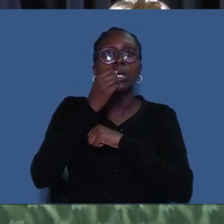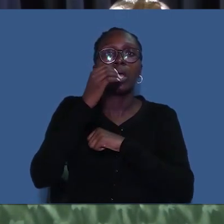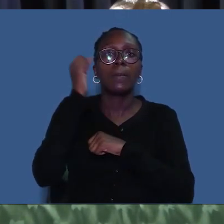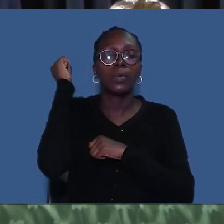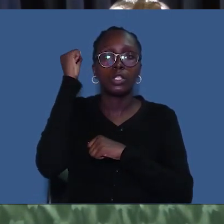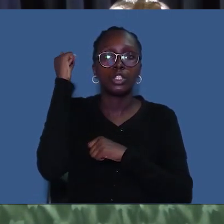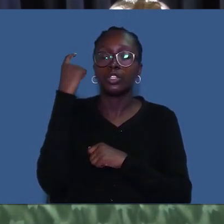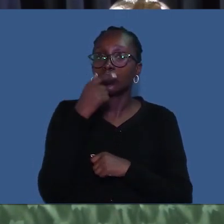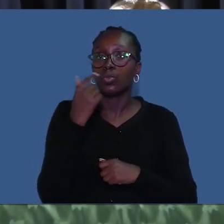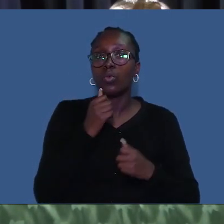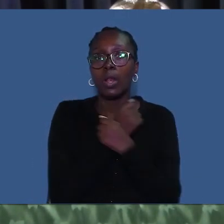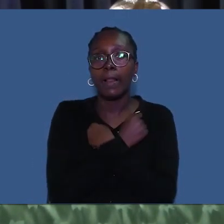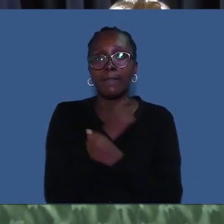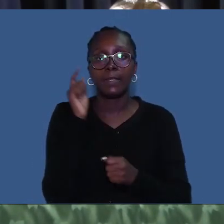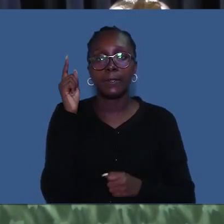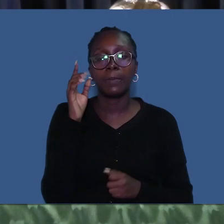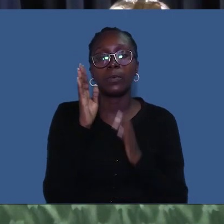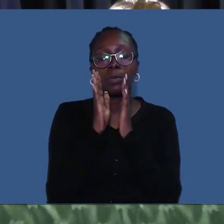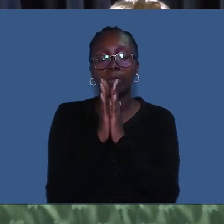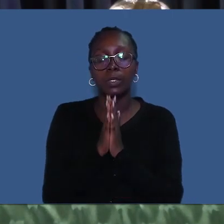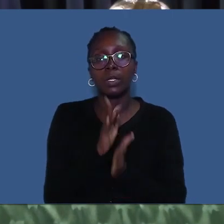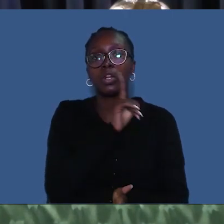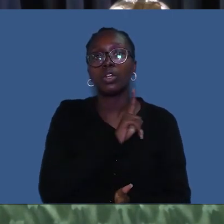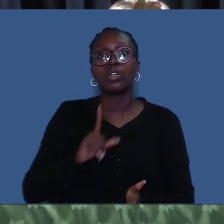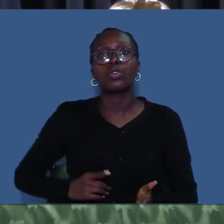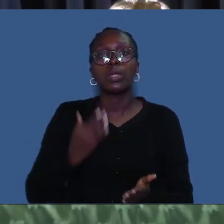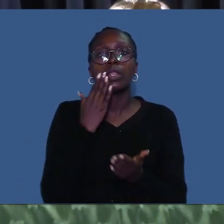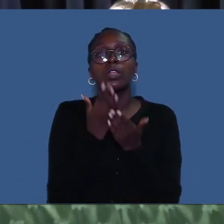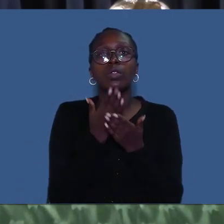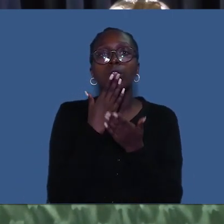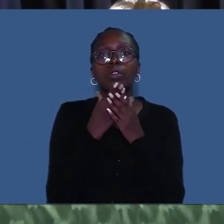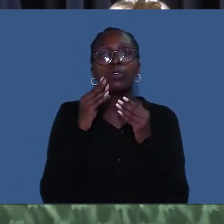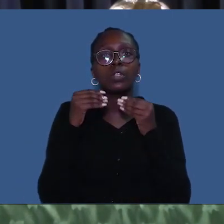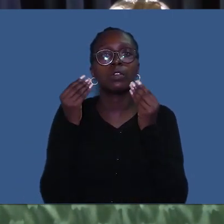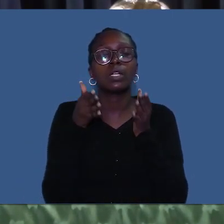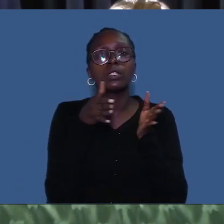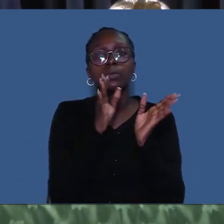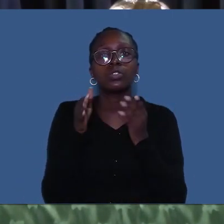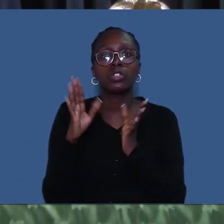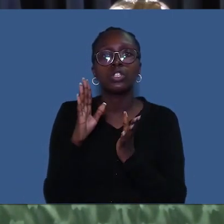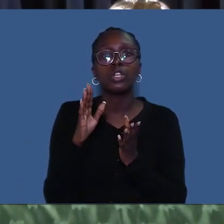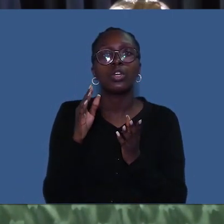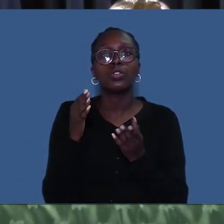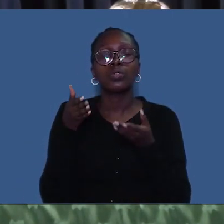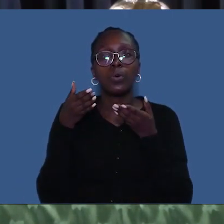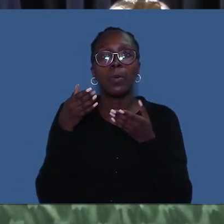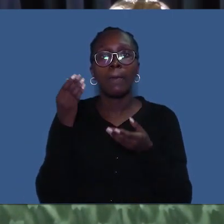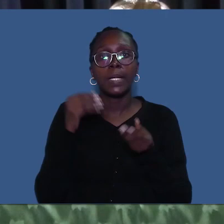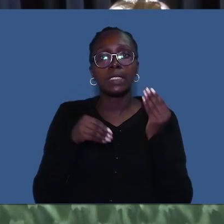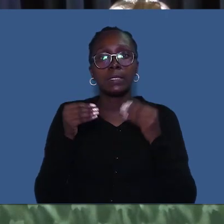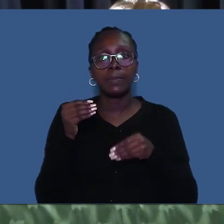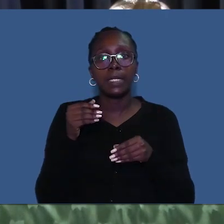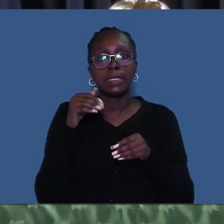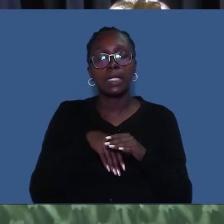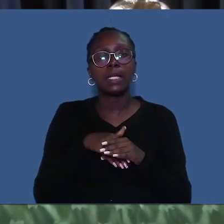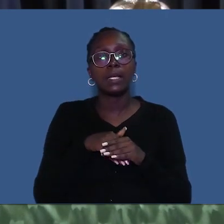Lord, we thank you that you could give us an opportunity to participate and engage in the political affairs of that which you have created,